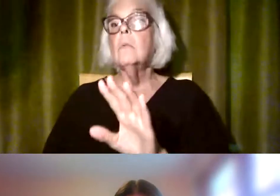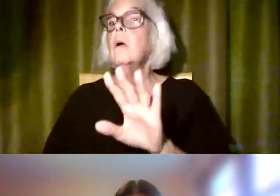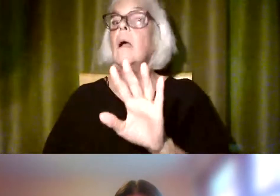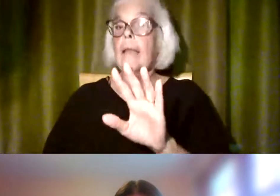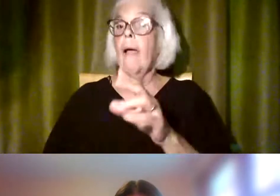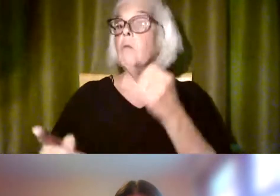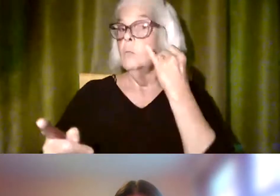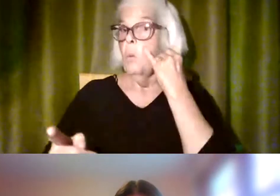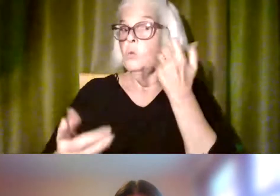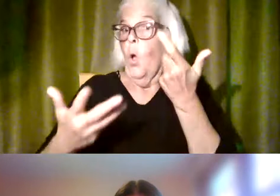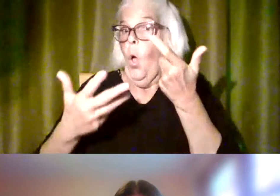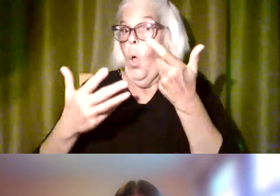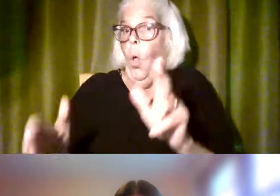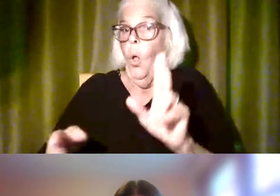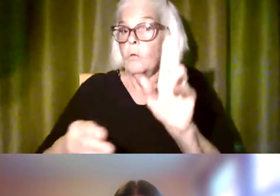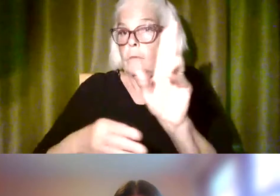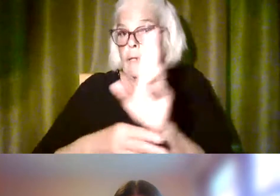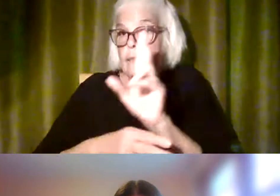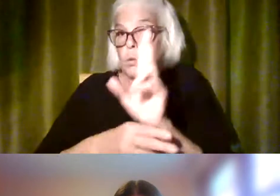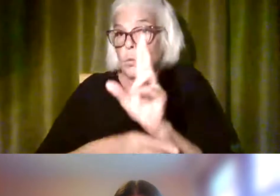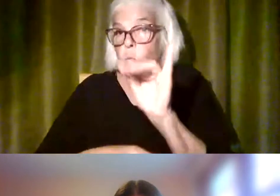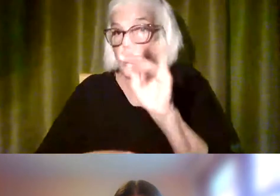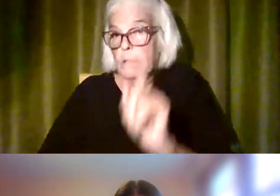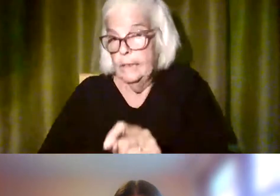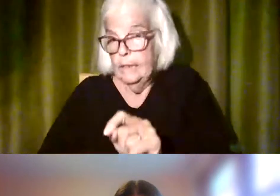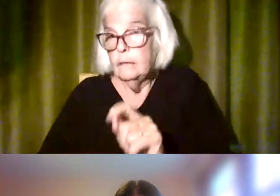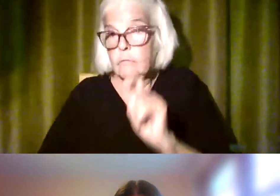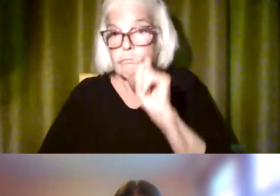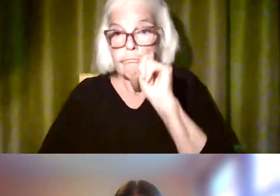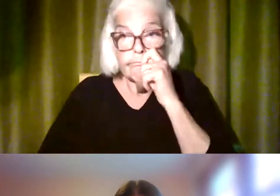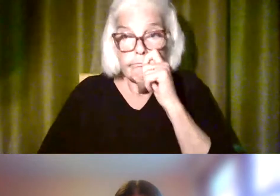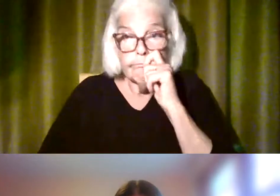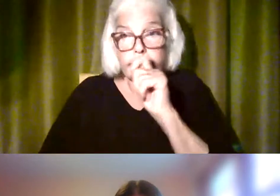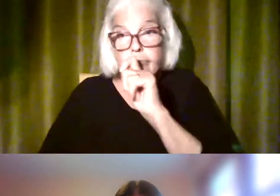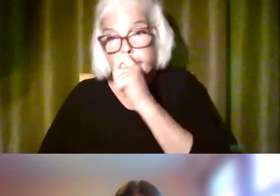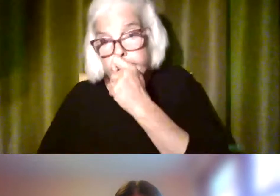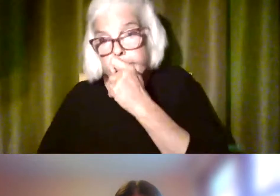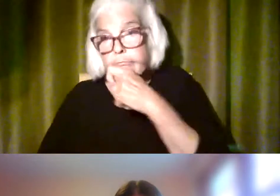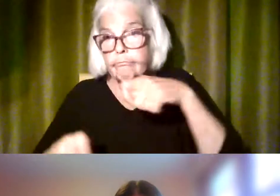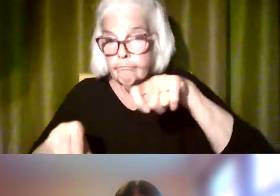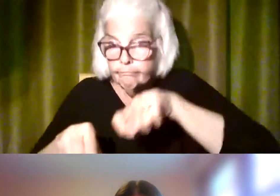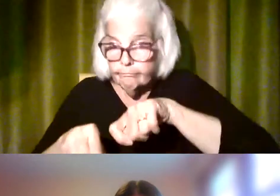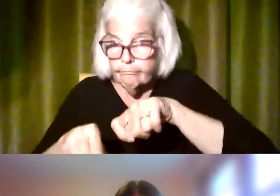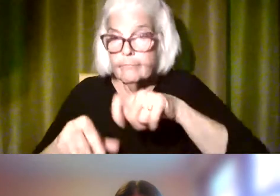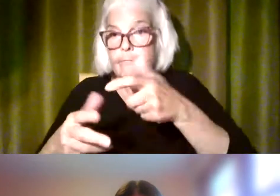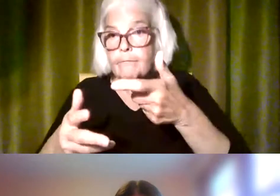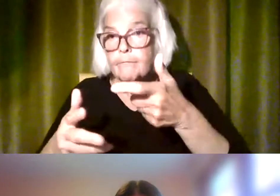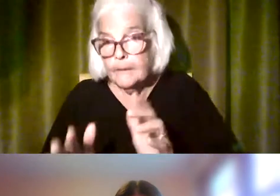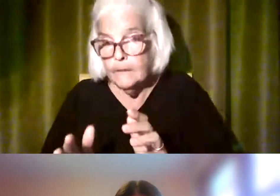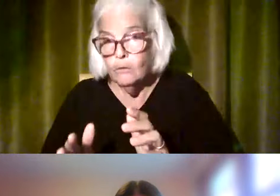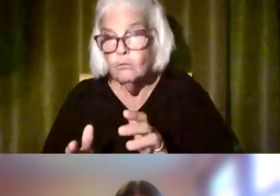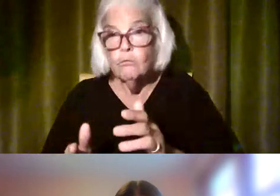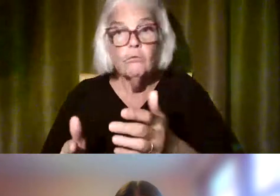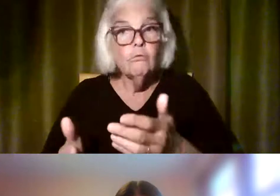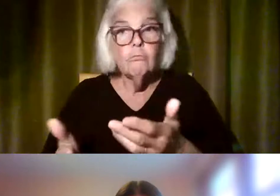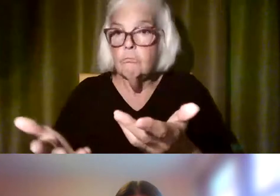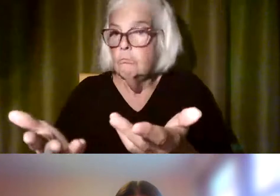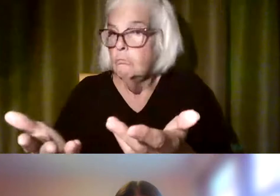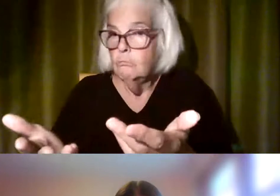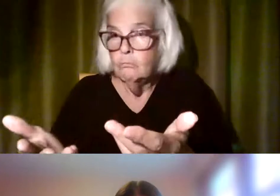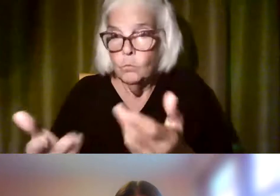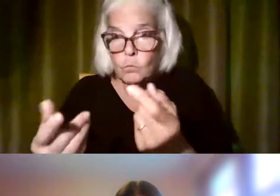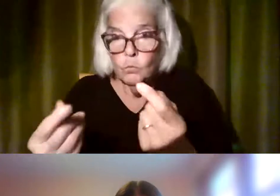negative, can be disposed of in regular trash management system, so just in your household